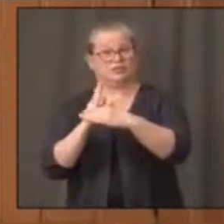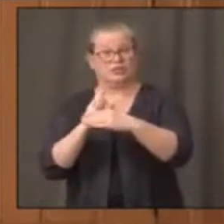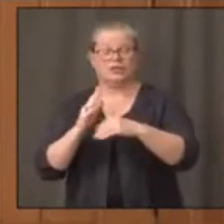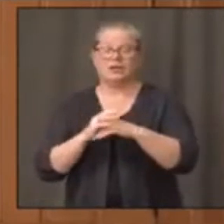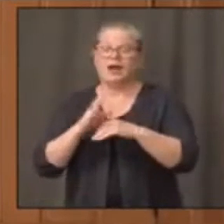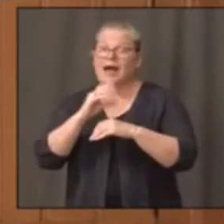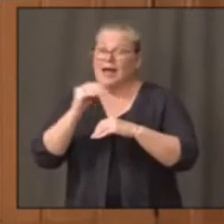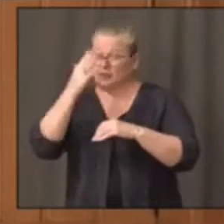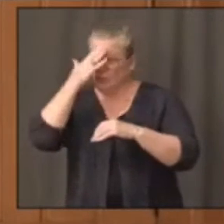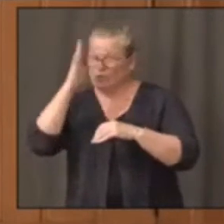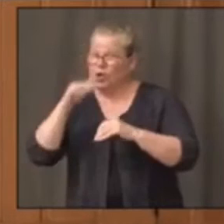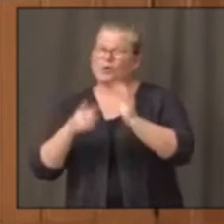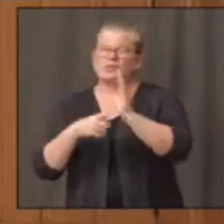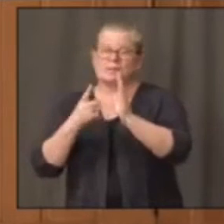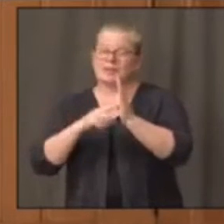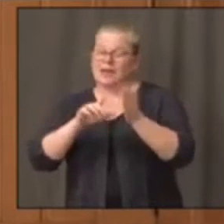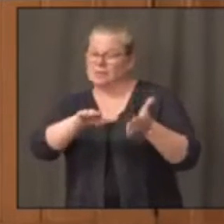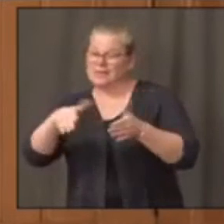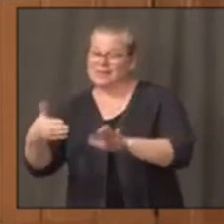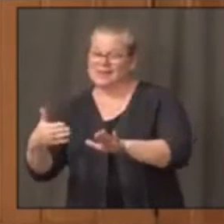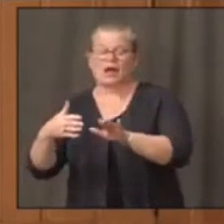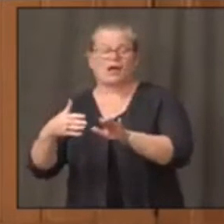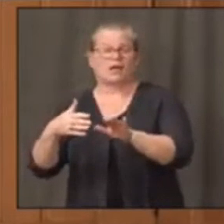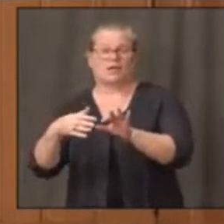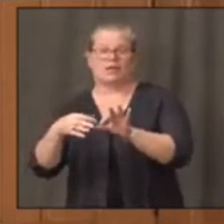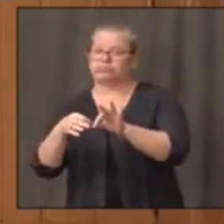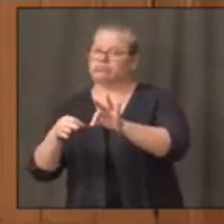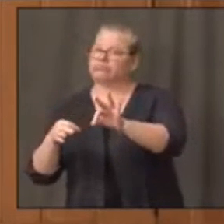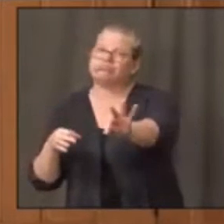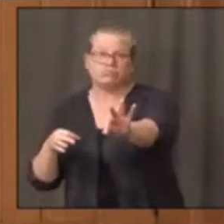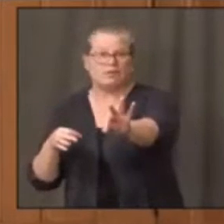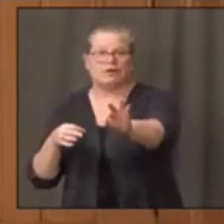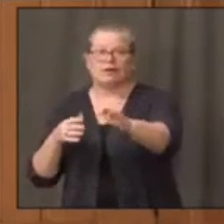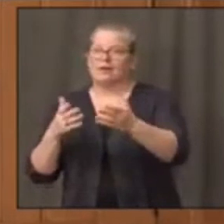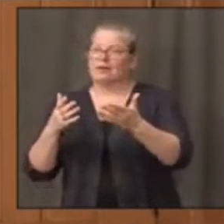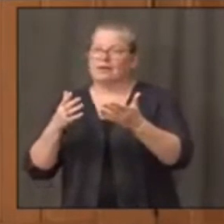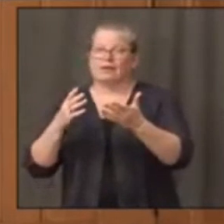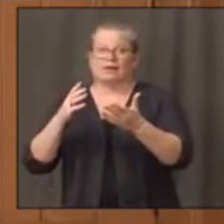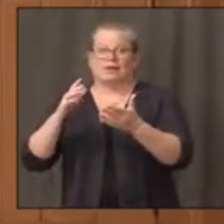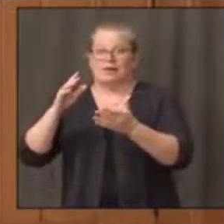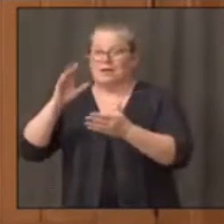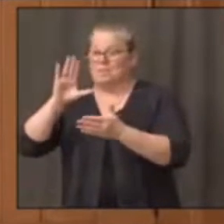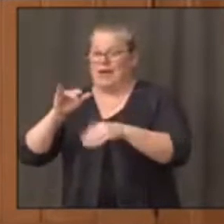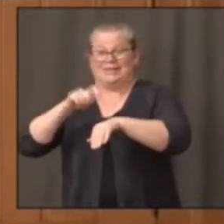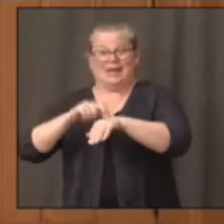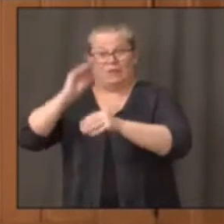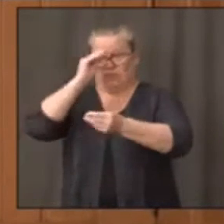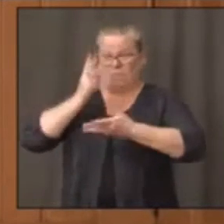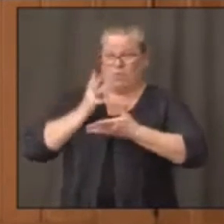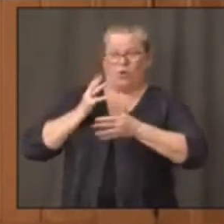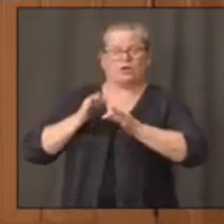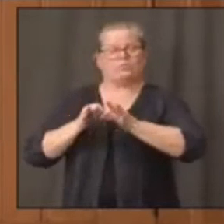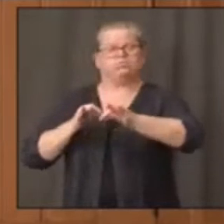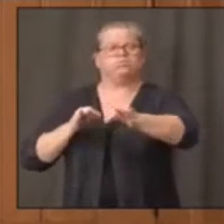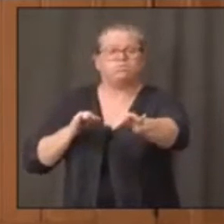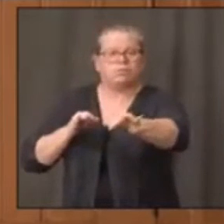reporting lags, right? By the time it gets reported, especially if it's not in a hospital, there can be some time delay there. So we